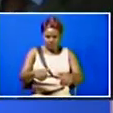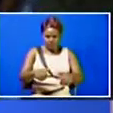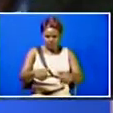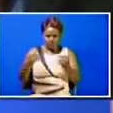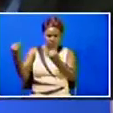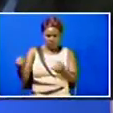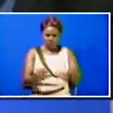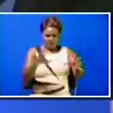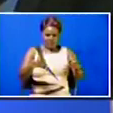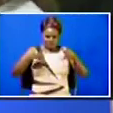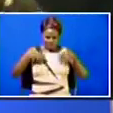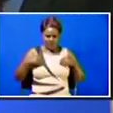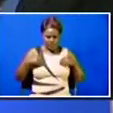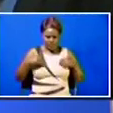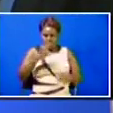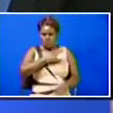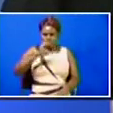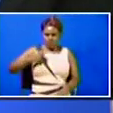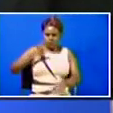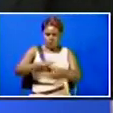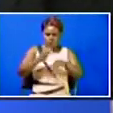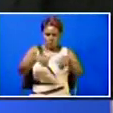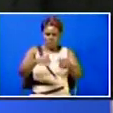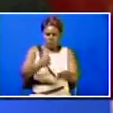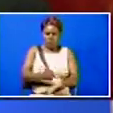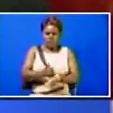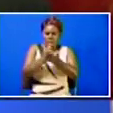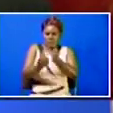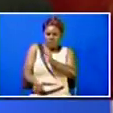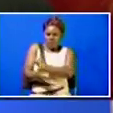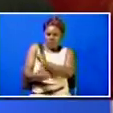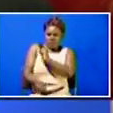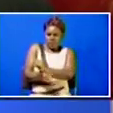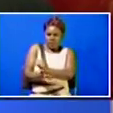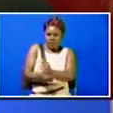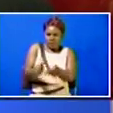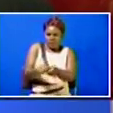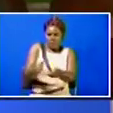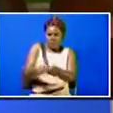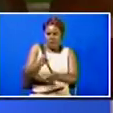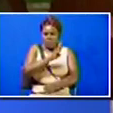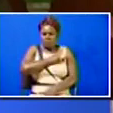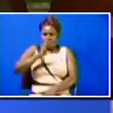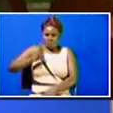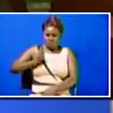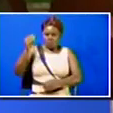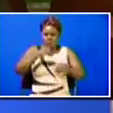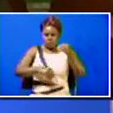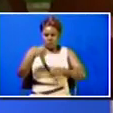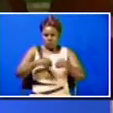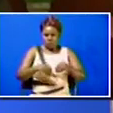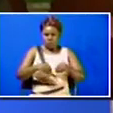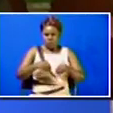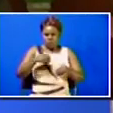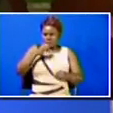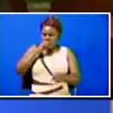the invite by the National Assembly's Departmental Committee on Agriculture to help unravel the maize scandal at the National Cereals and Produce Board. I have been